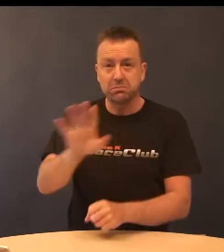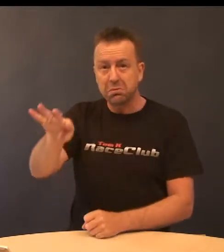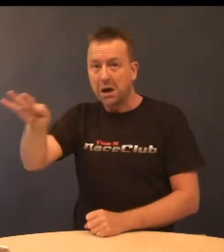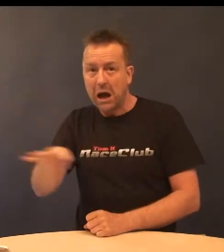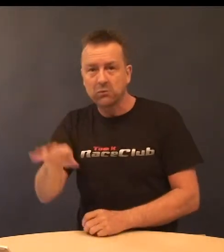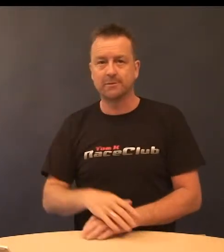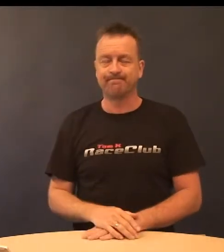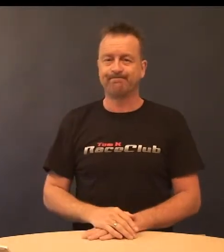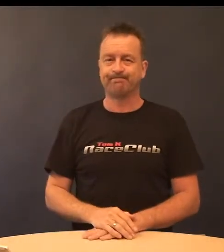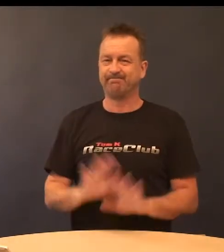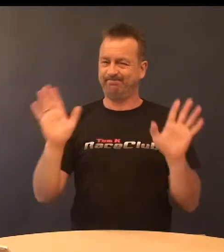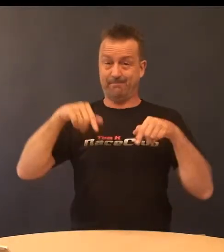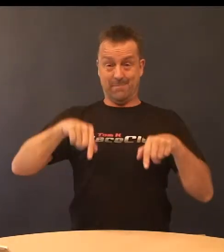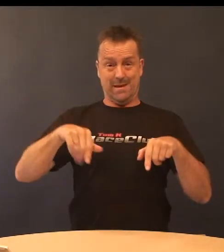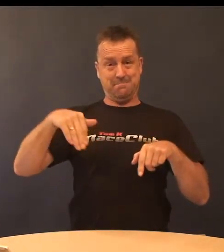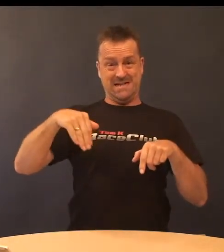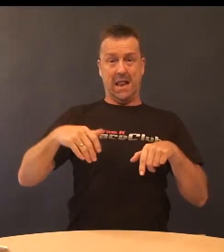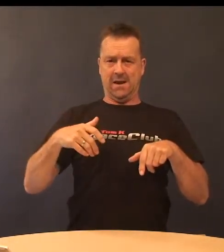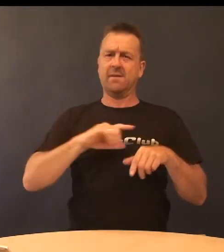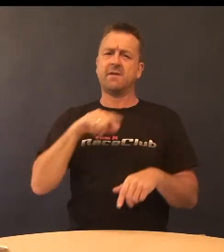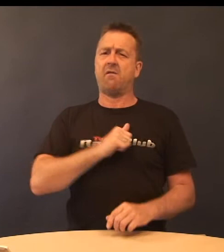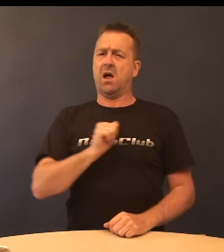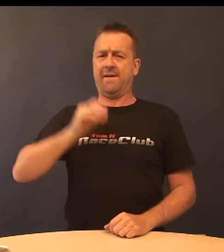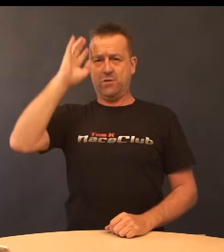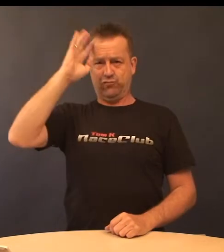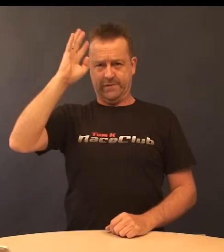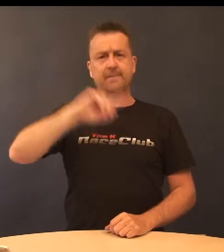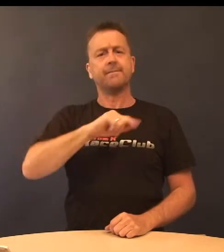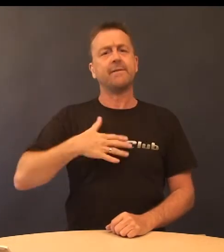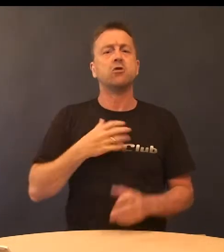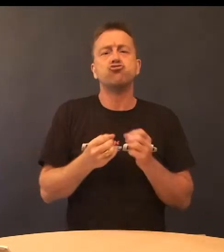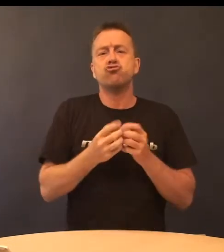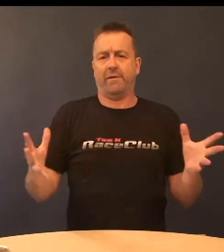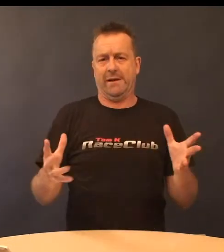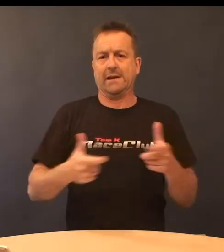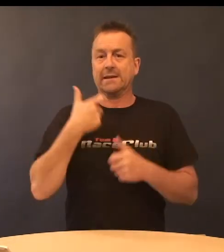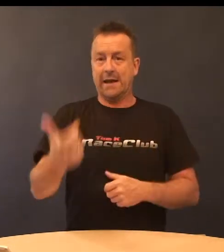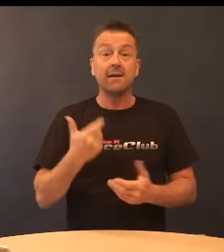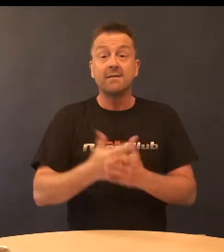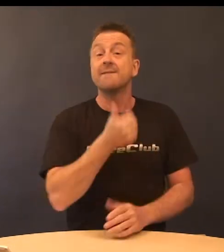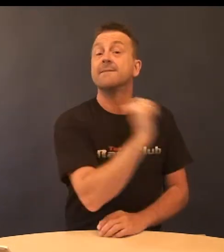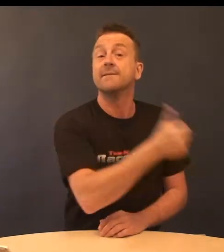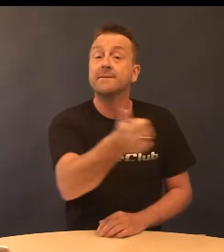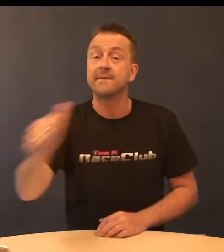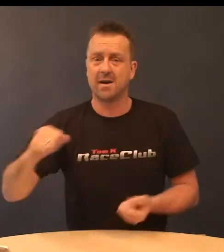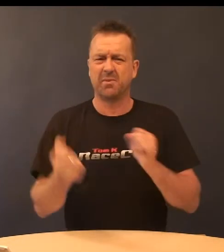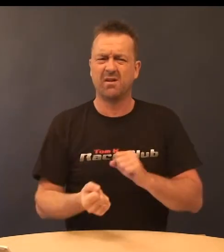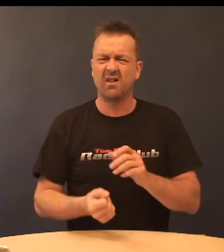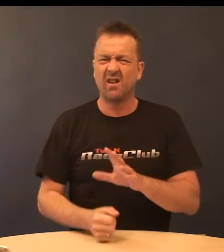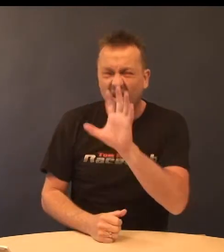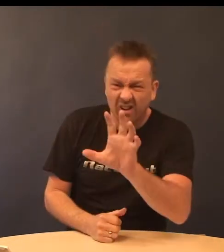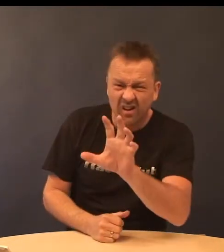Porsche, Audi? We've got our own philosophy at Michelin. We're going to develop a tyre for each